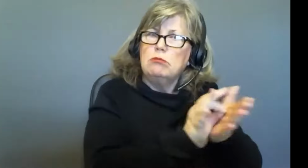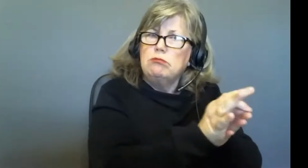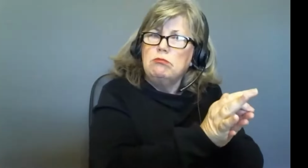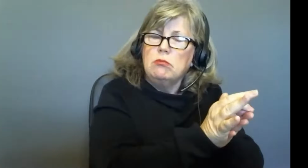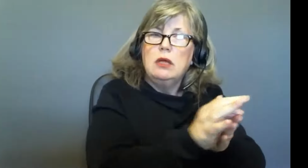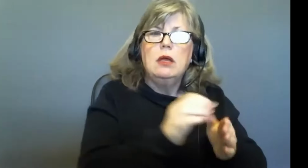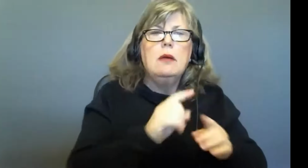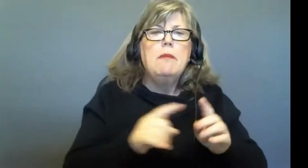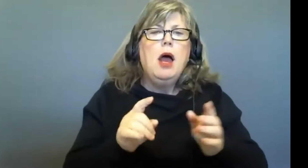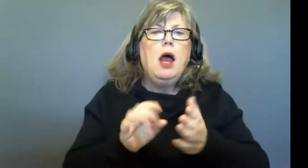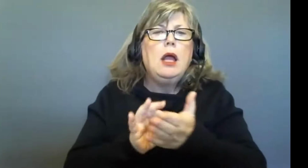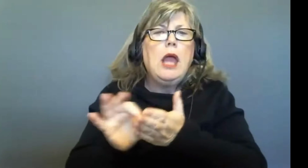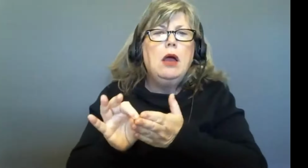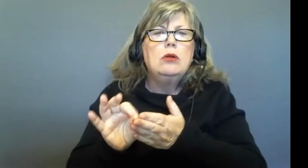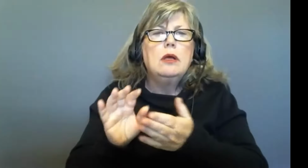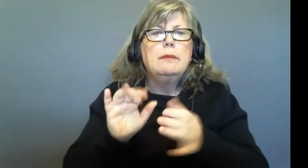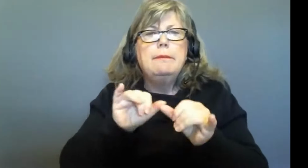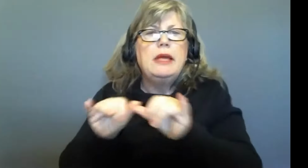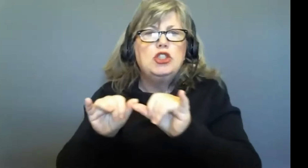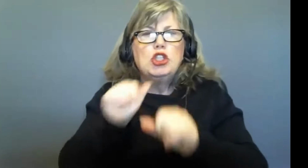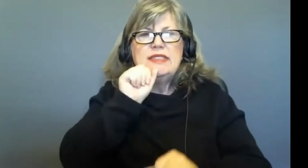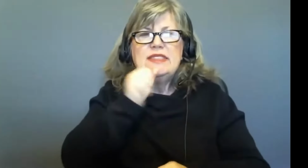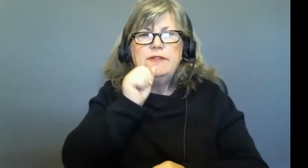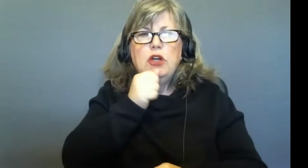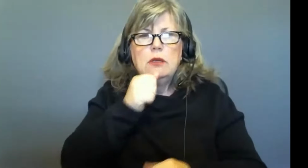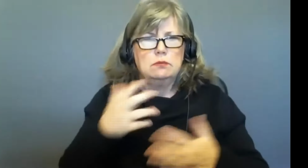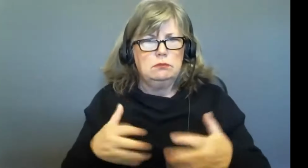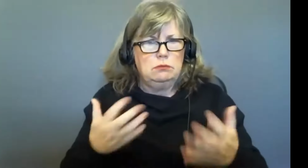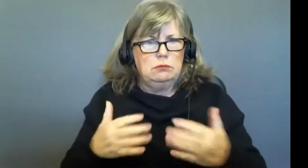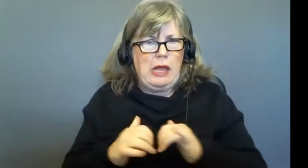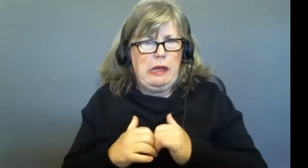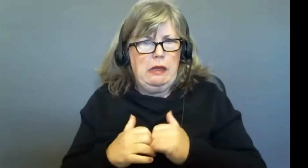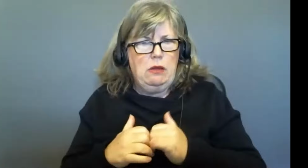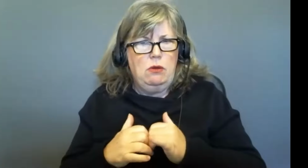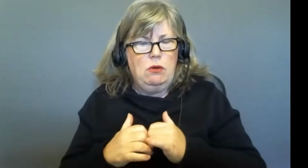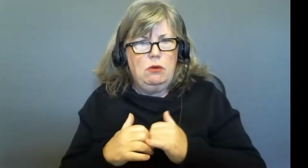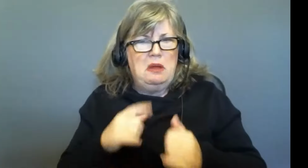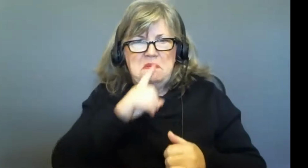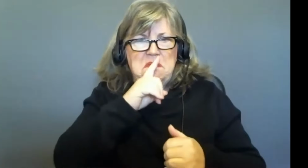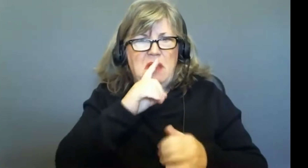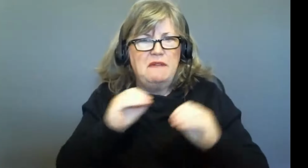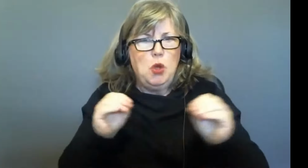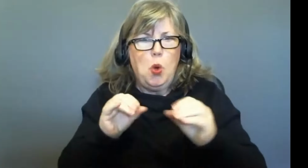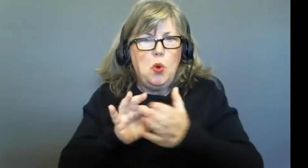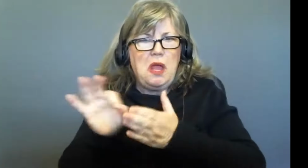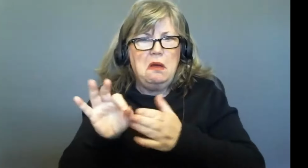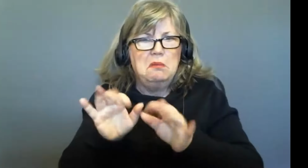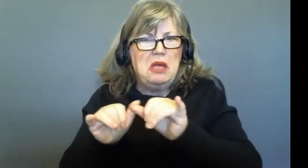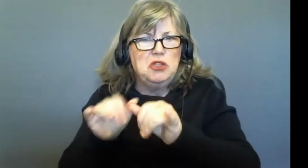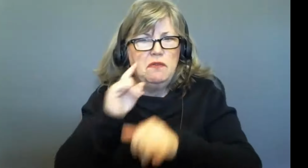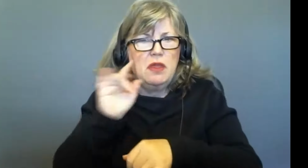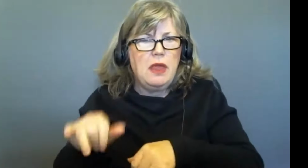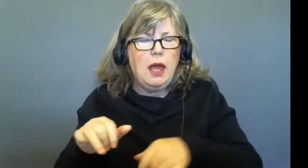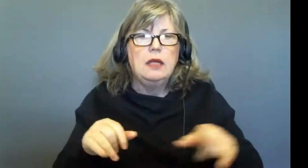to capture that easily, and I challenge each of you to think about that. I see it in my work life.